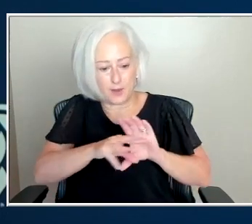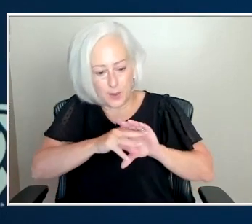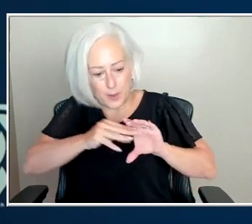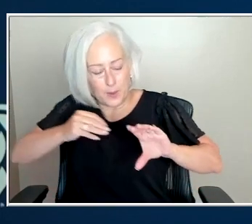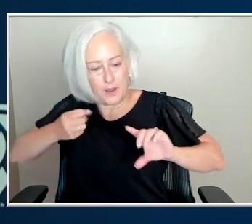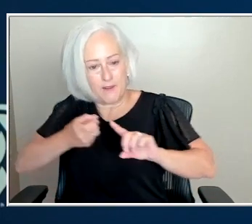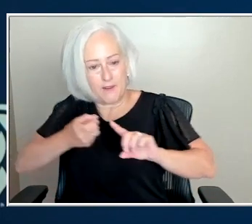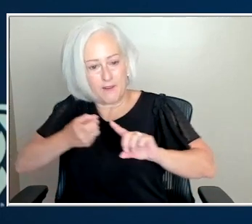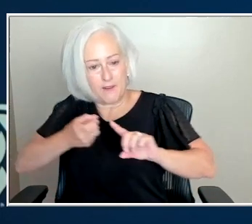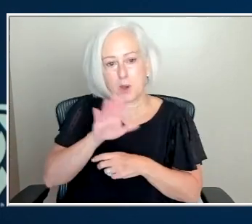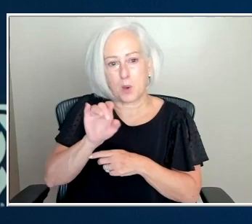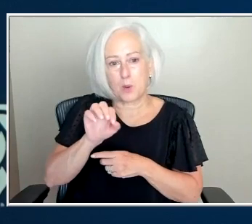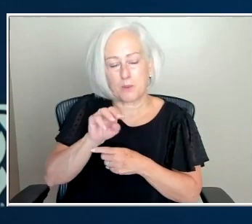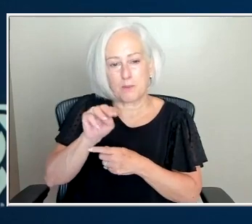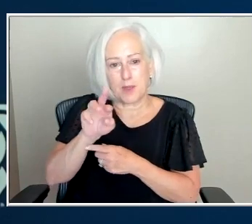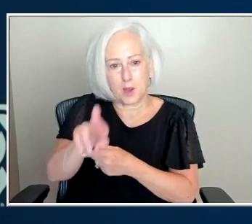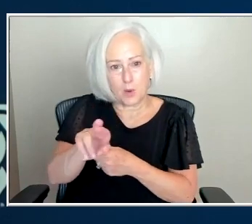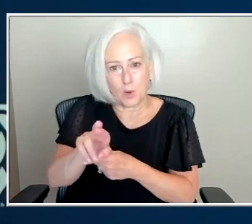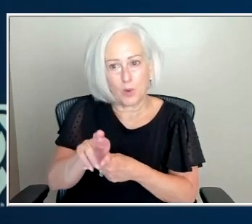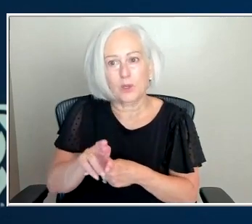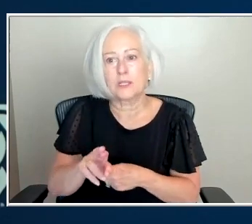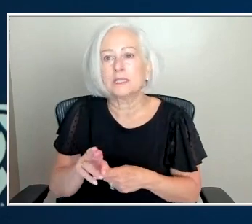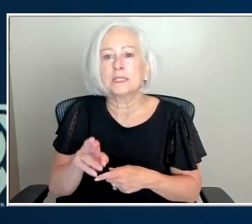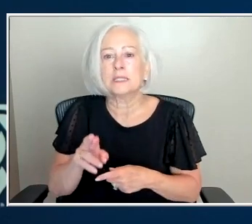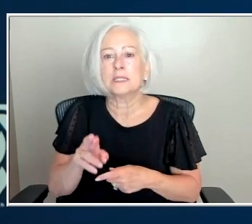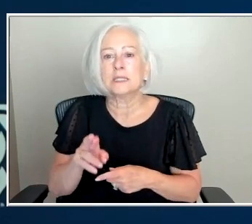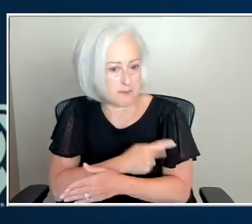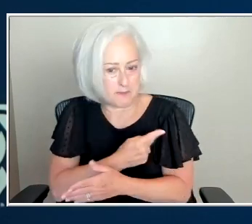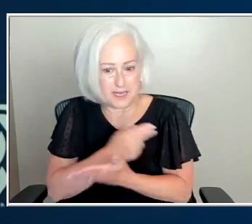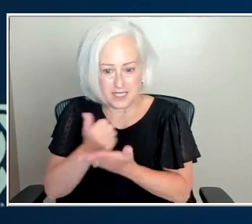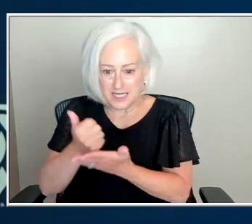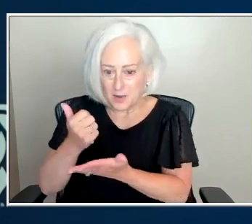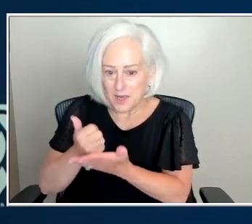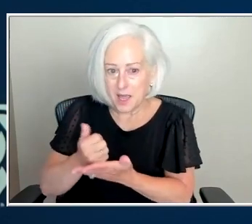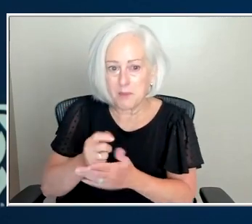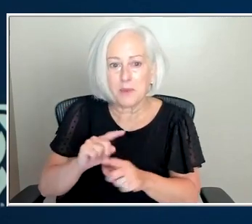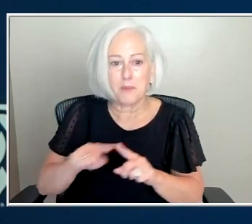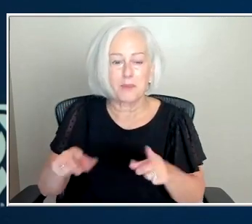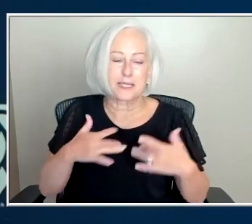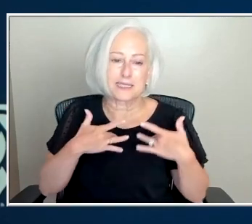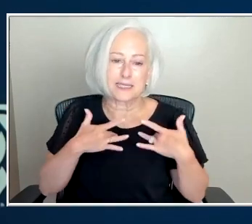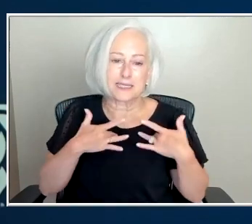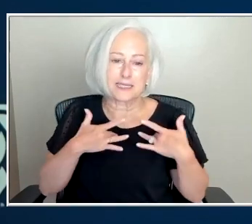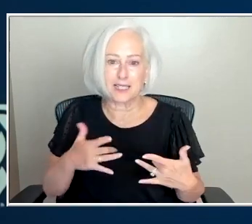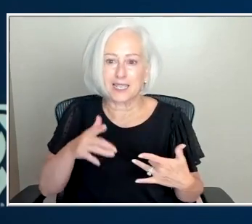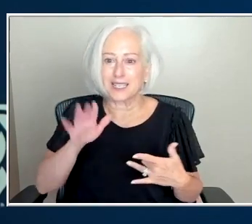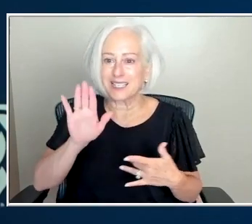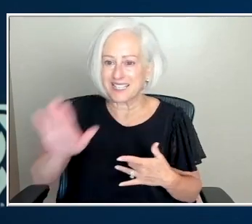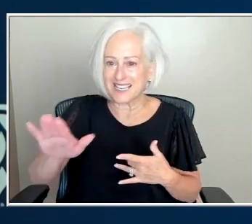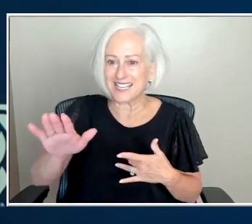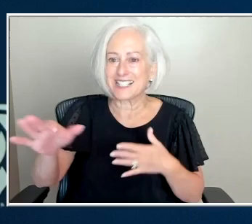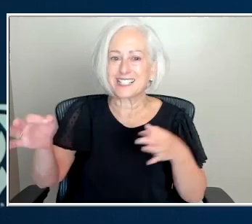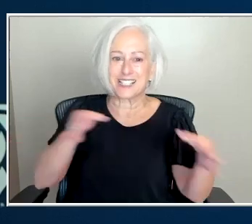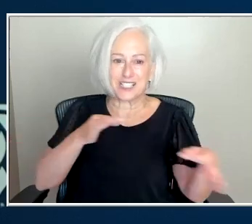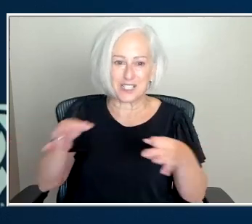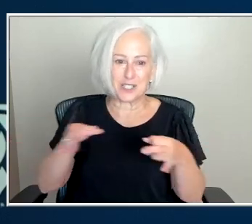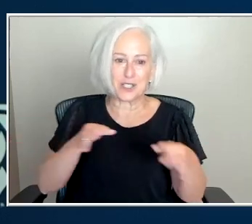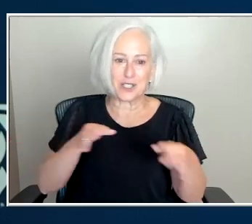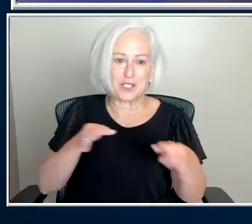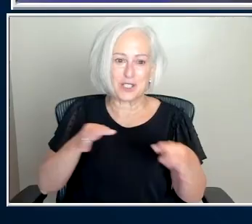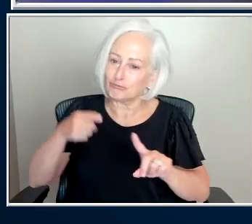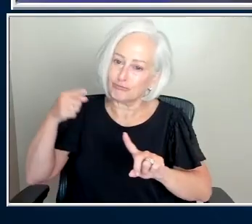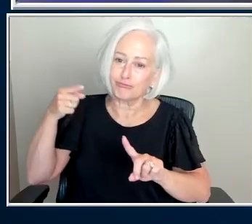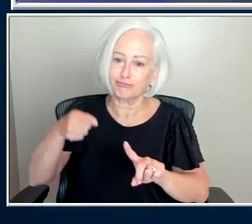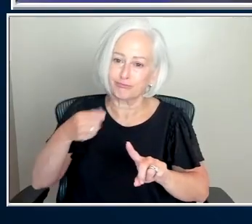help out. I don't know if those necessarily helped out, but we generally, I think the description that you have is very on point.